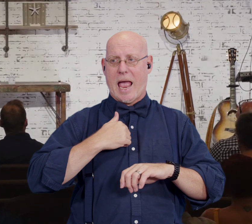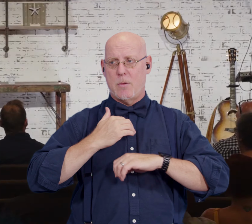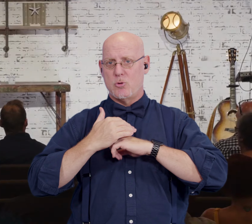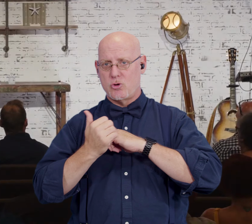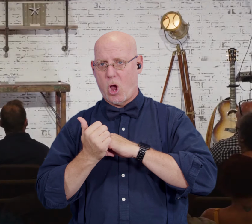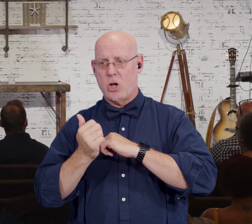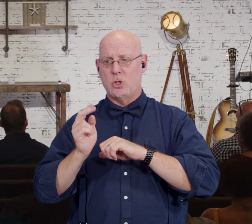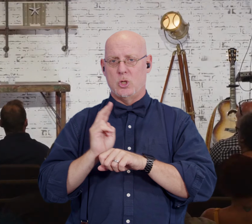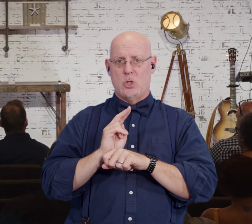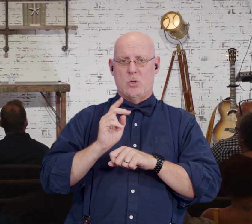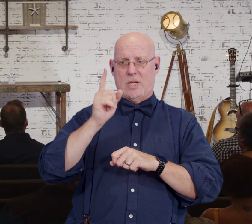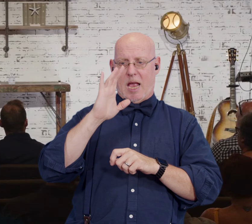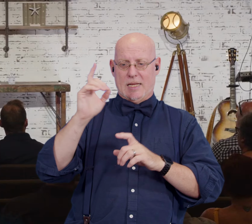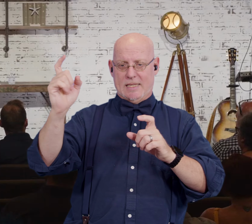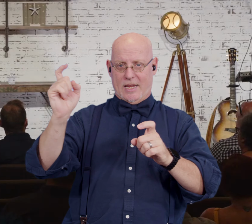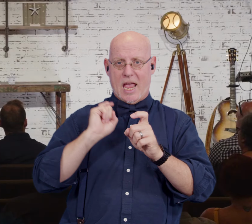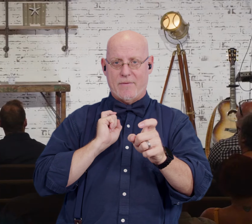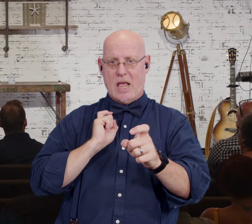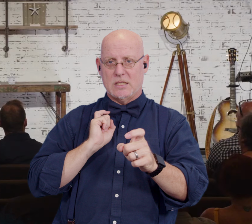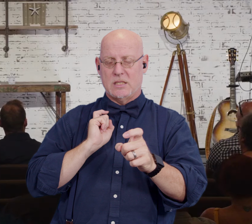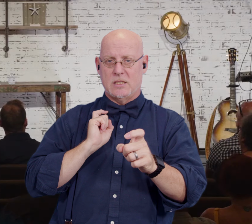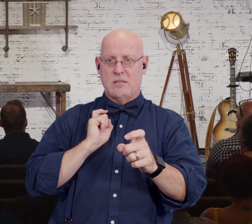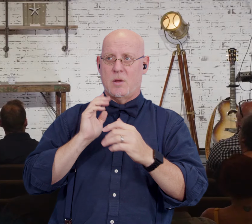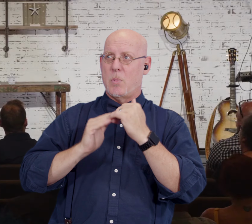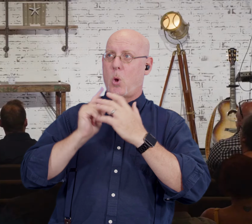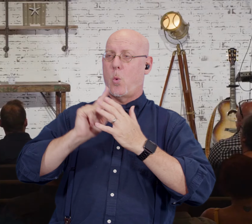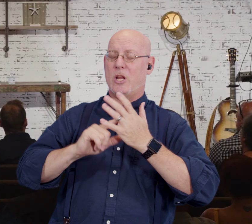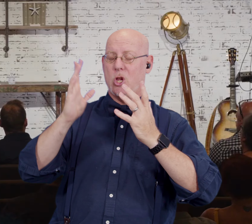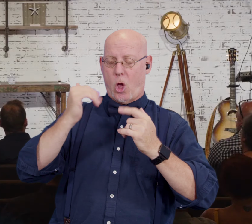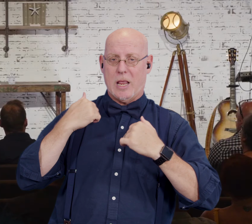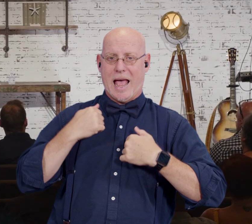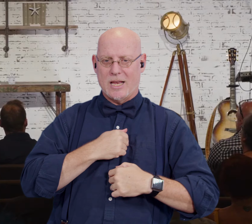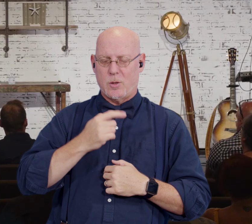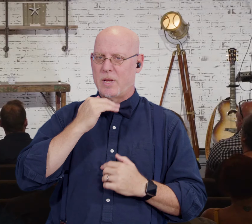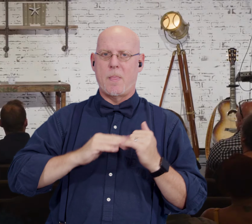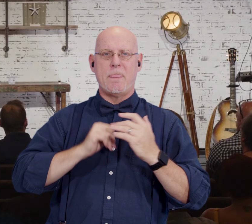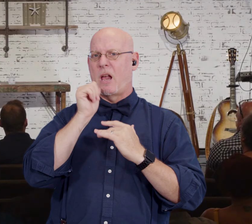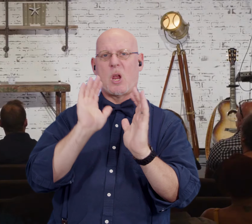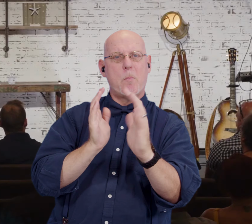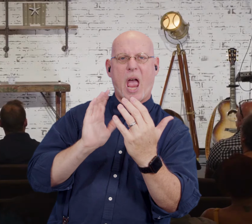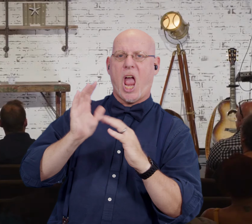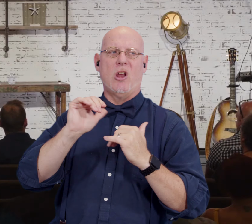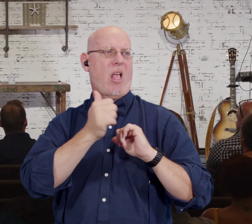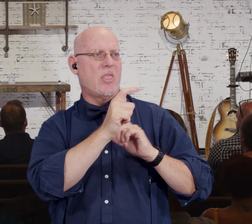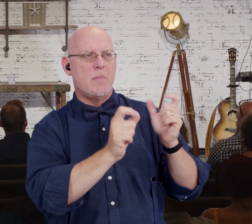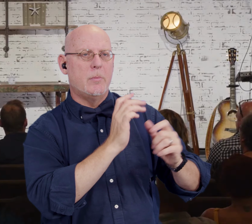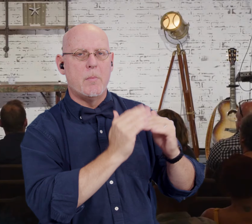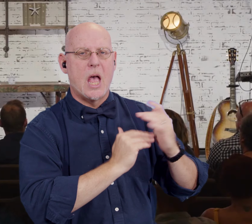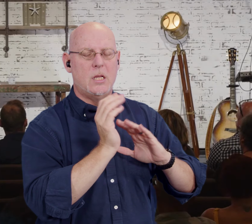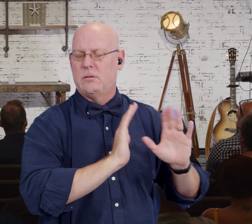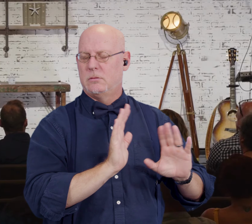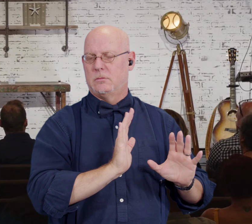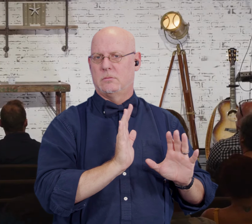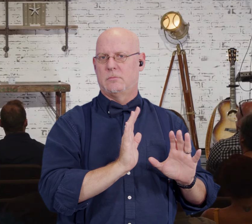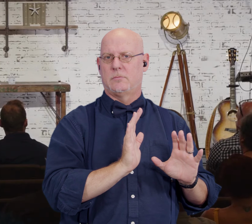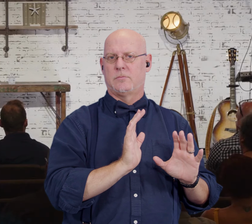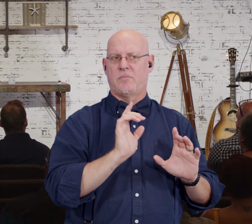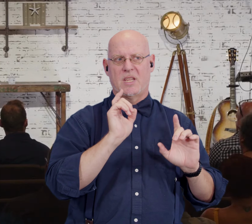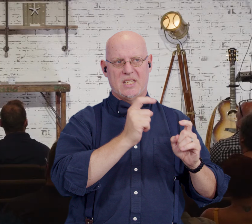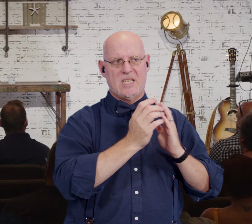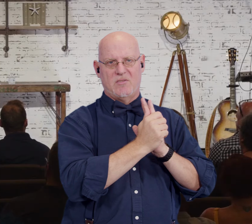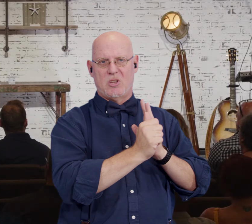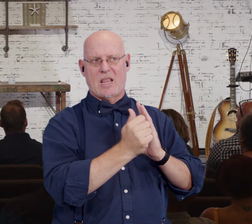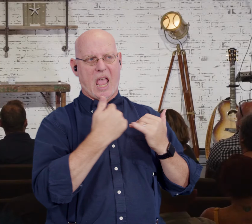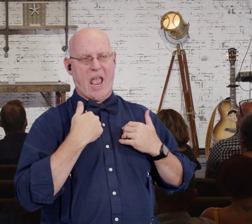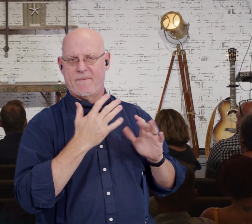to utilize the gifts that God has given us to build what he has called us to build, not to compare ourselves with what others have built and the gifts and